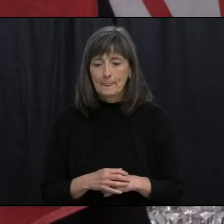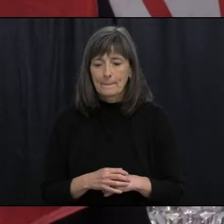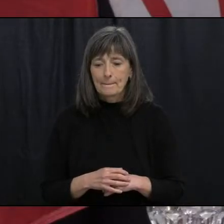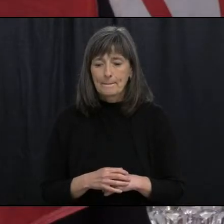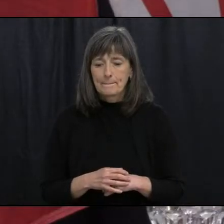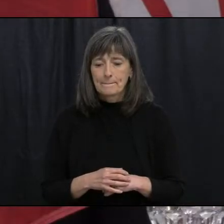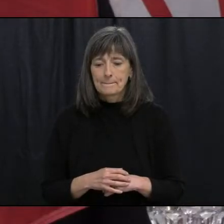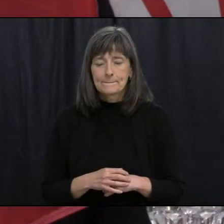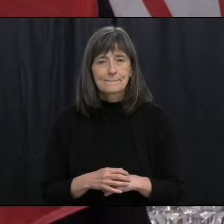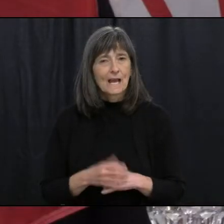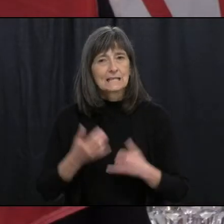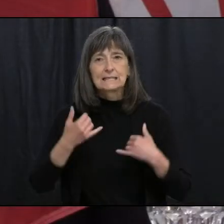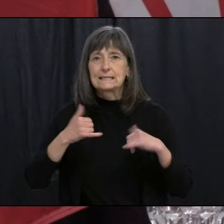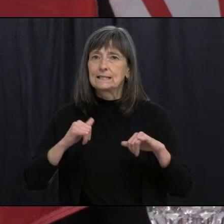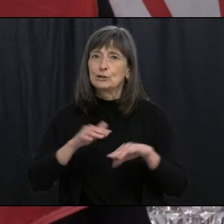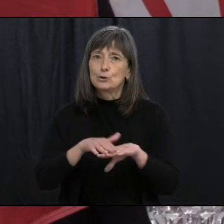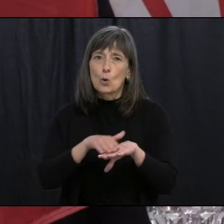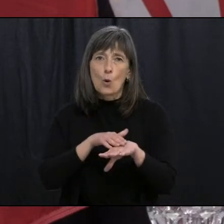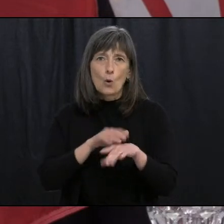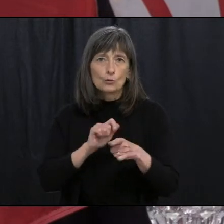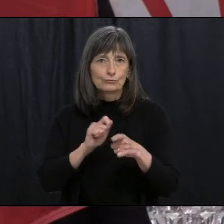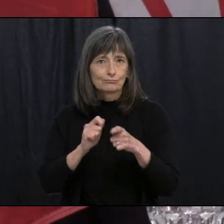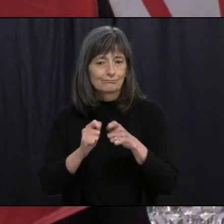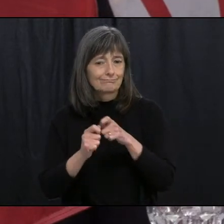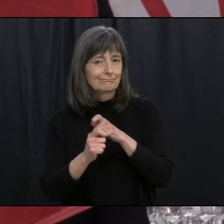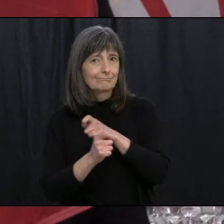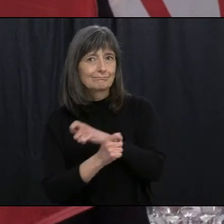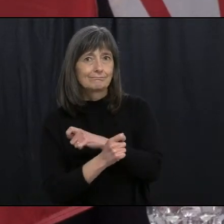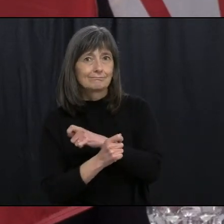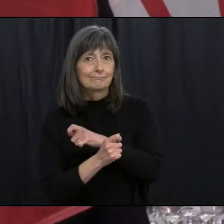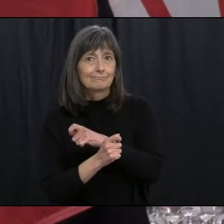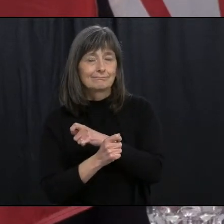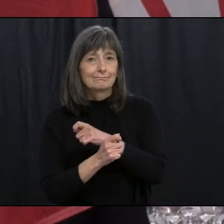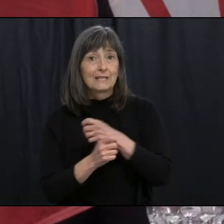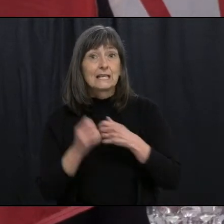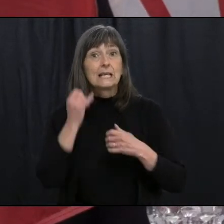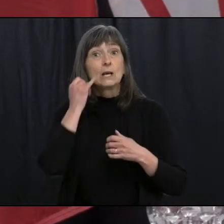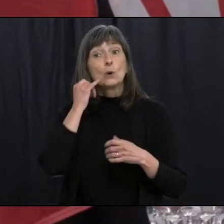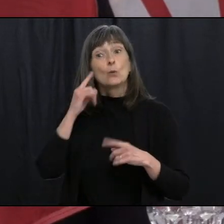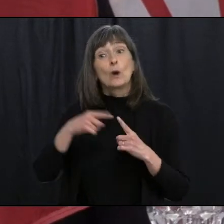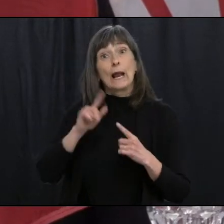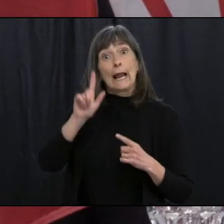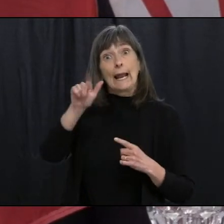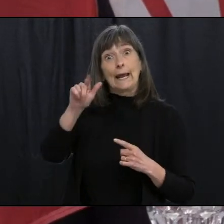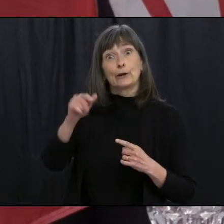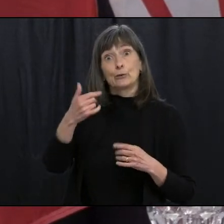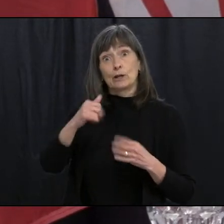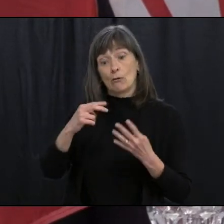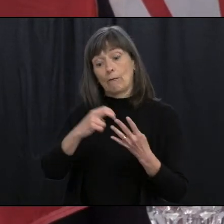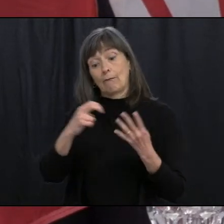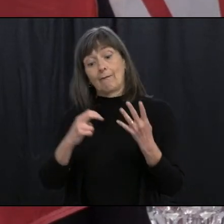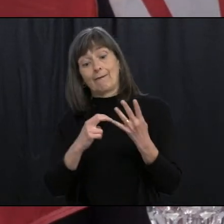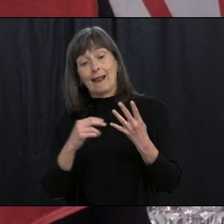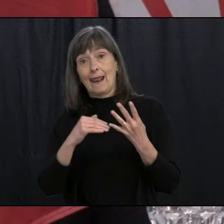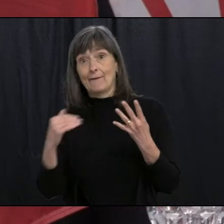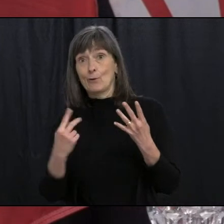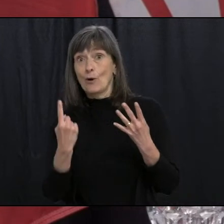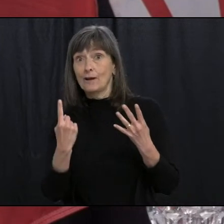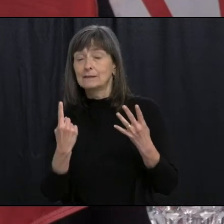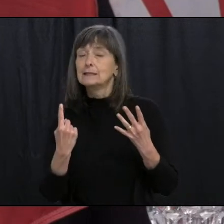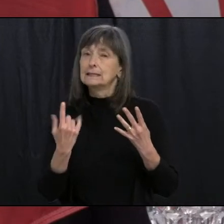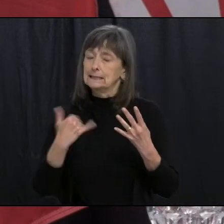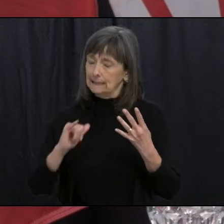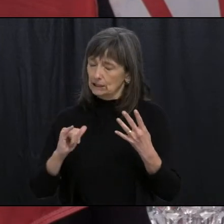still in a transition phase, and even when we go to step 1, keep your distance 6 feet,